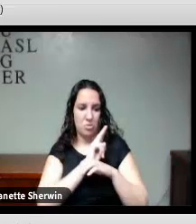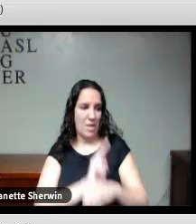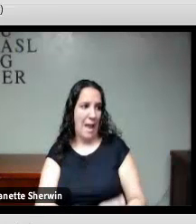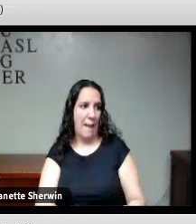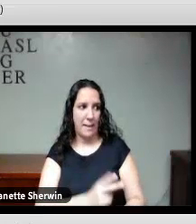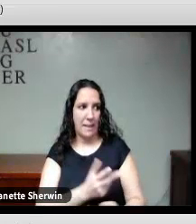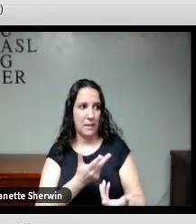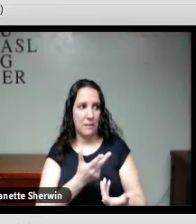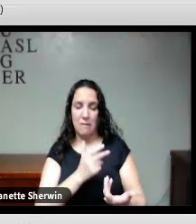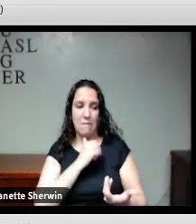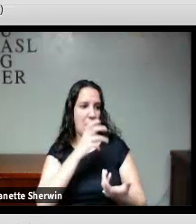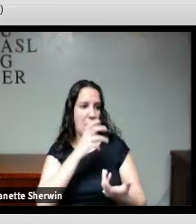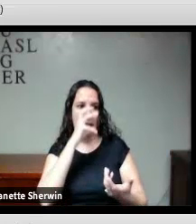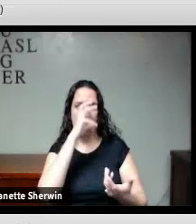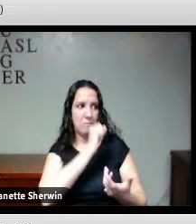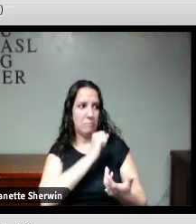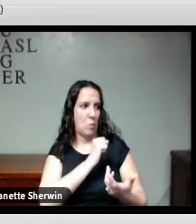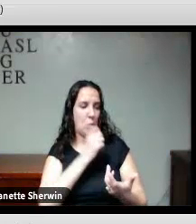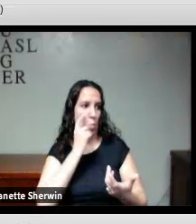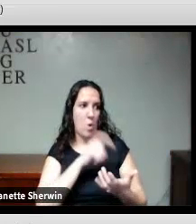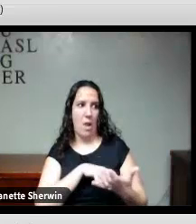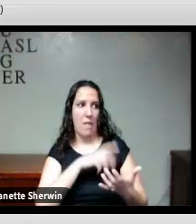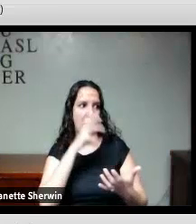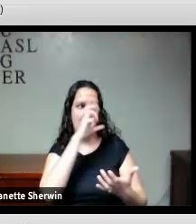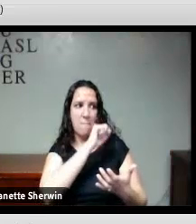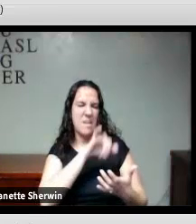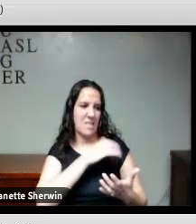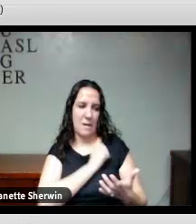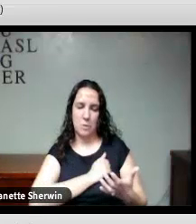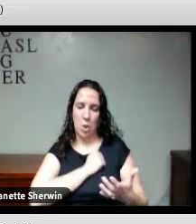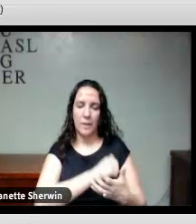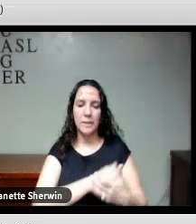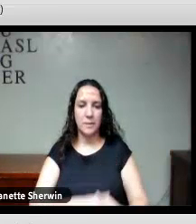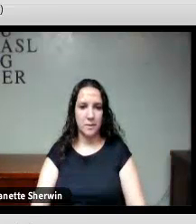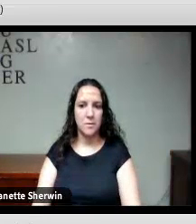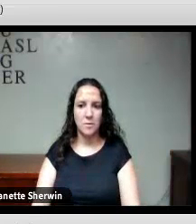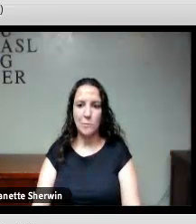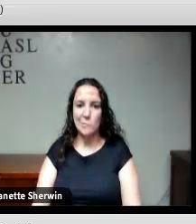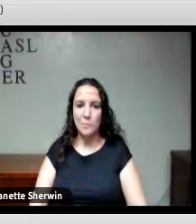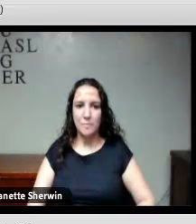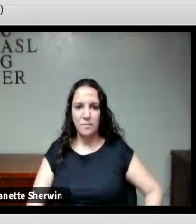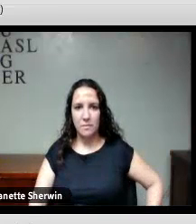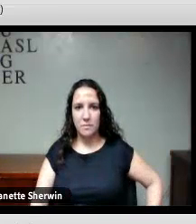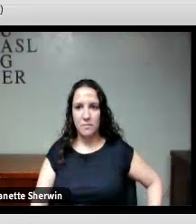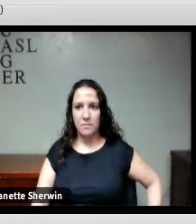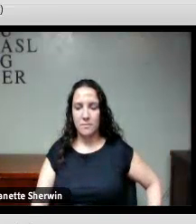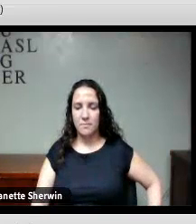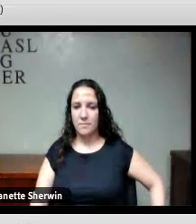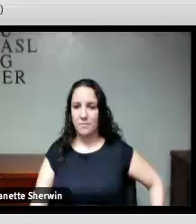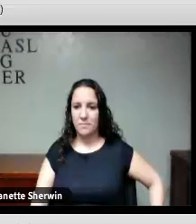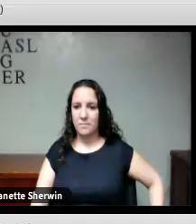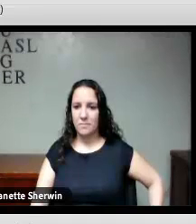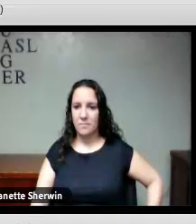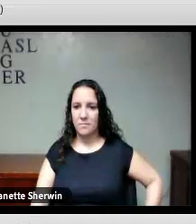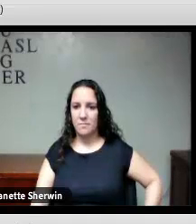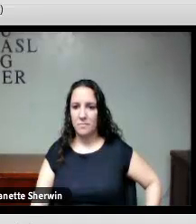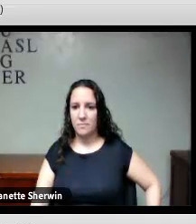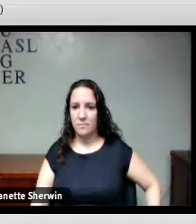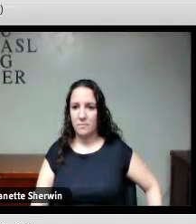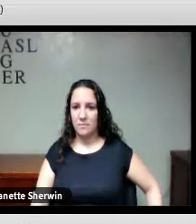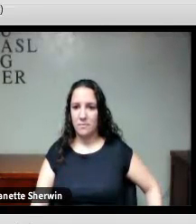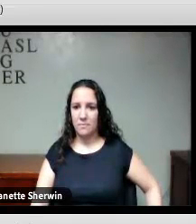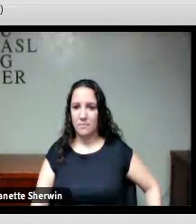missed a step on the application for you to fill out for your library card. Or we didn't even realize that it was very difficult to find